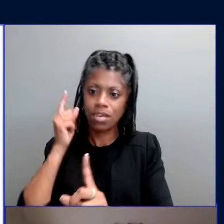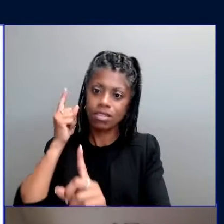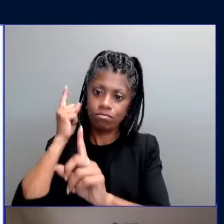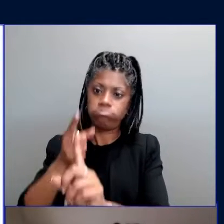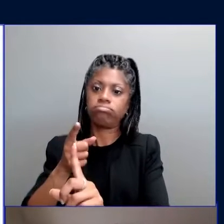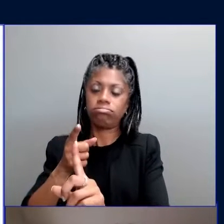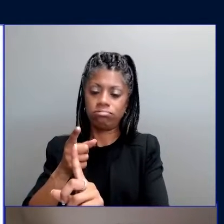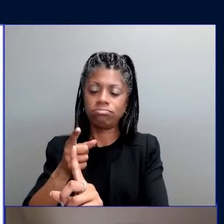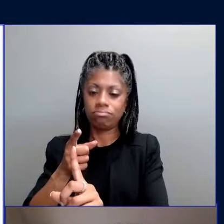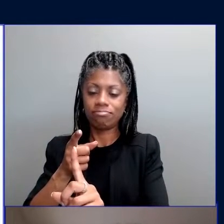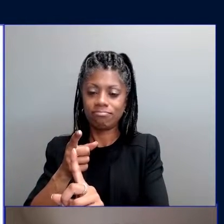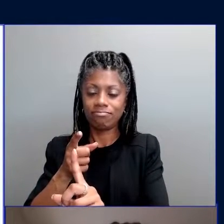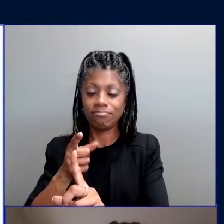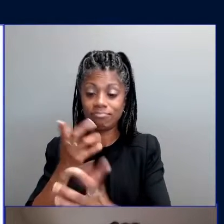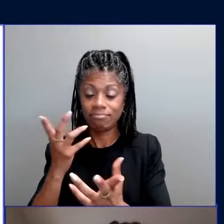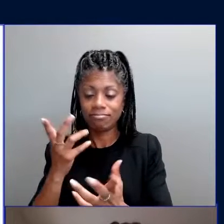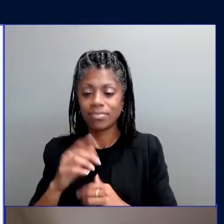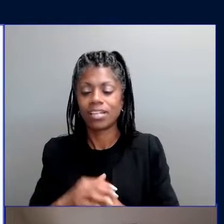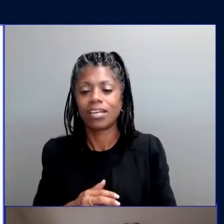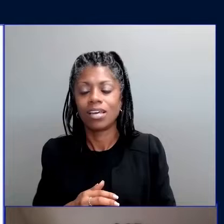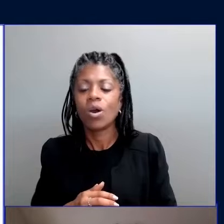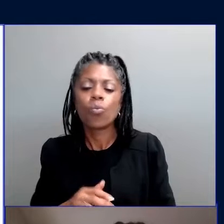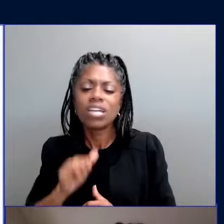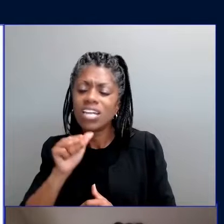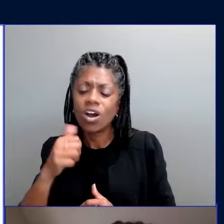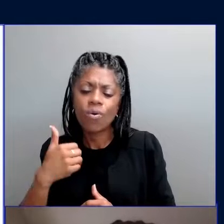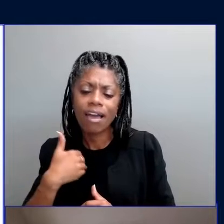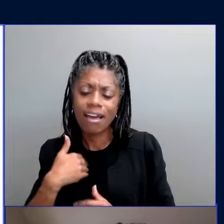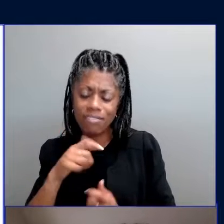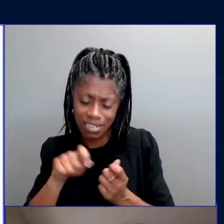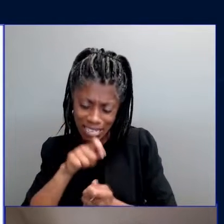no roadmap to get where we need to go, and it's very